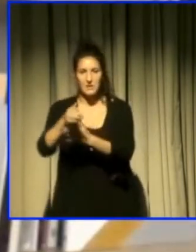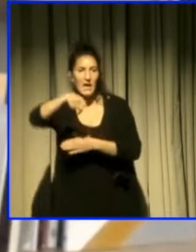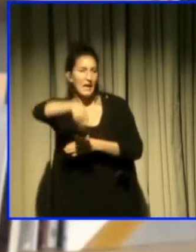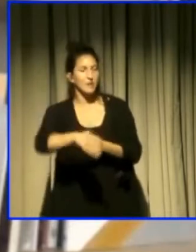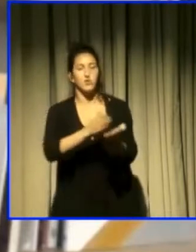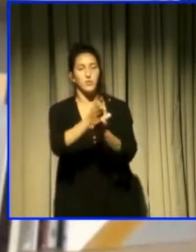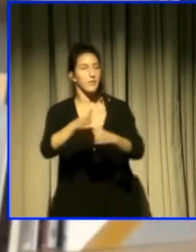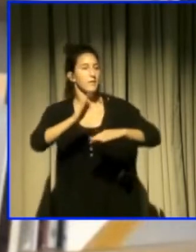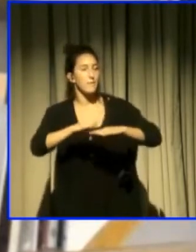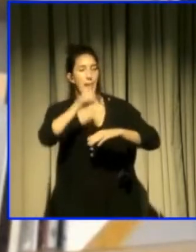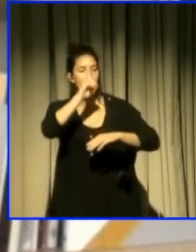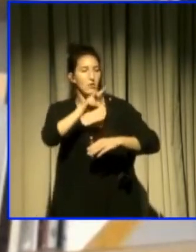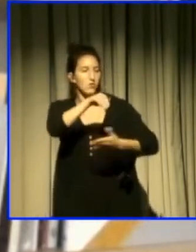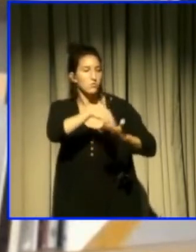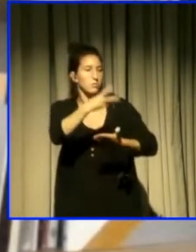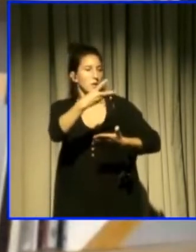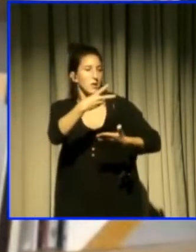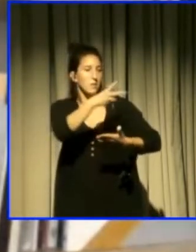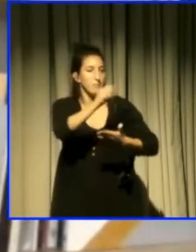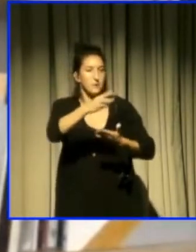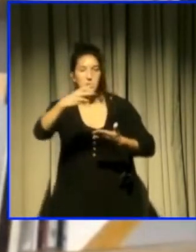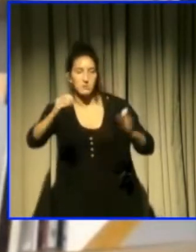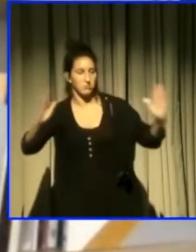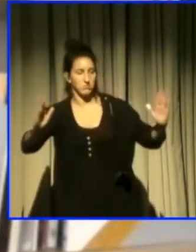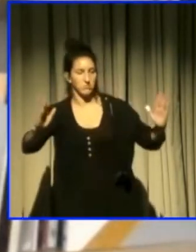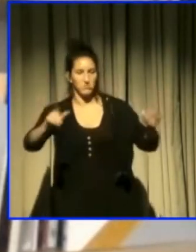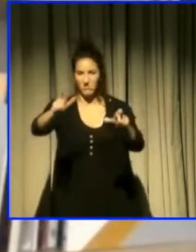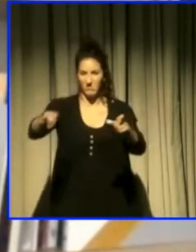did they get to this information? That's often not shown.